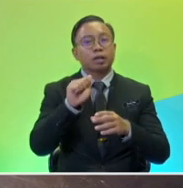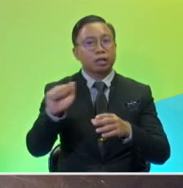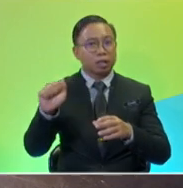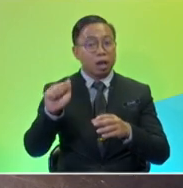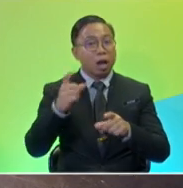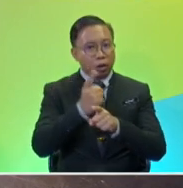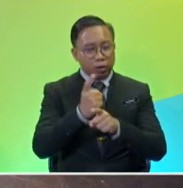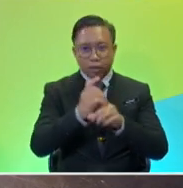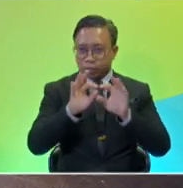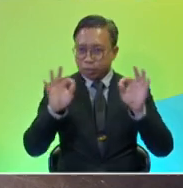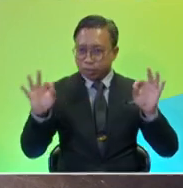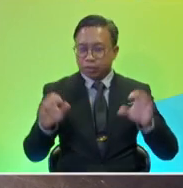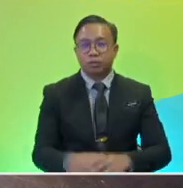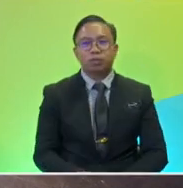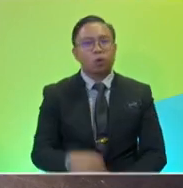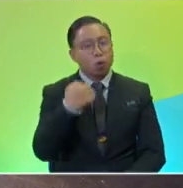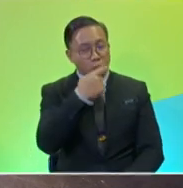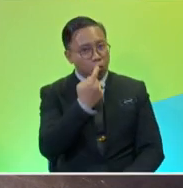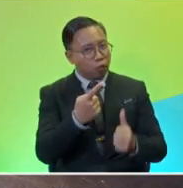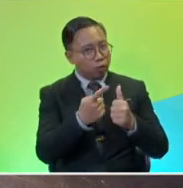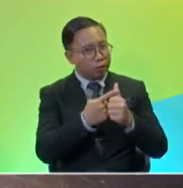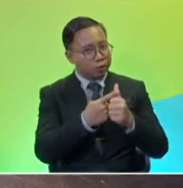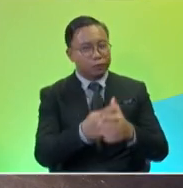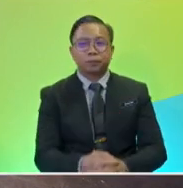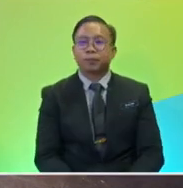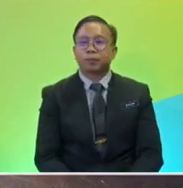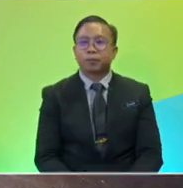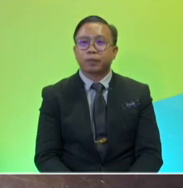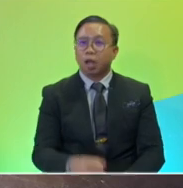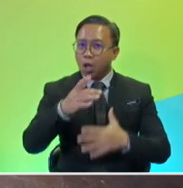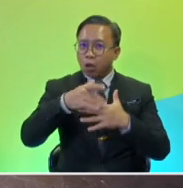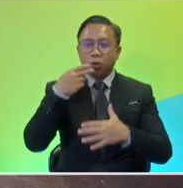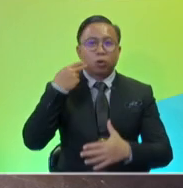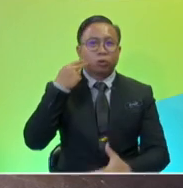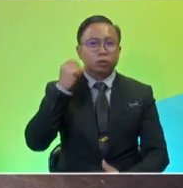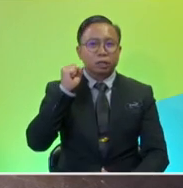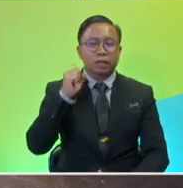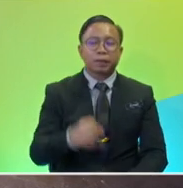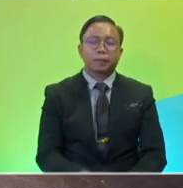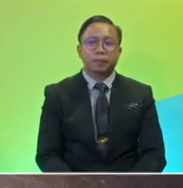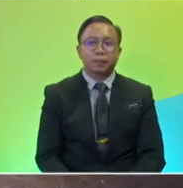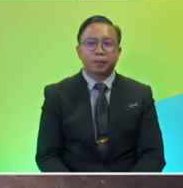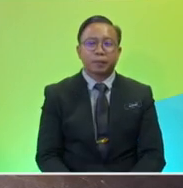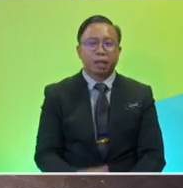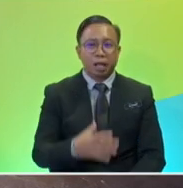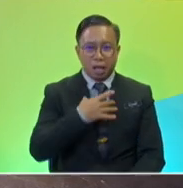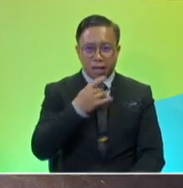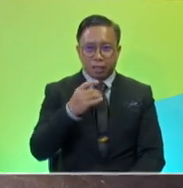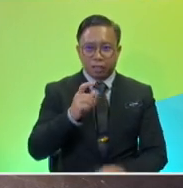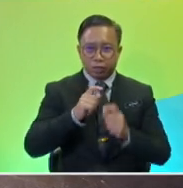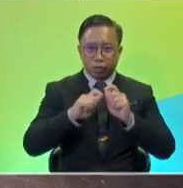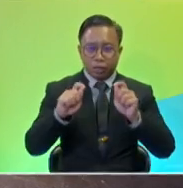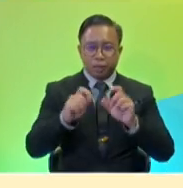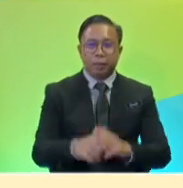should go for the first sentence, teacher? Okay, shall we call Husna? Okay, Husna. Husna, would you like to try the first one?